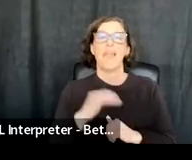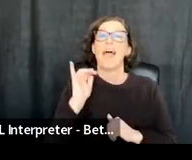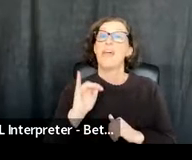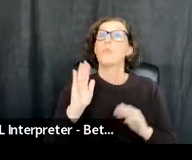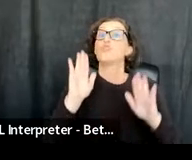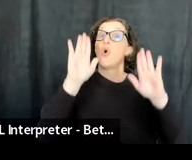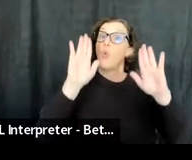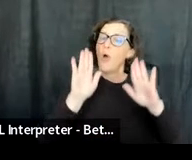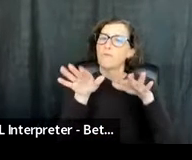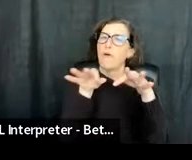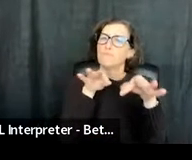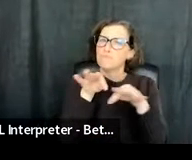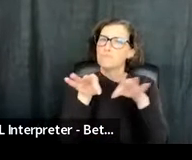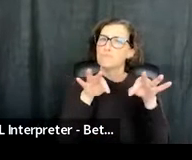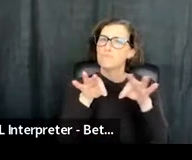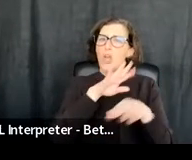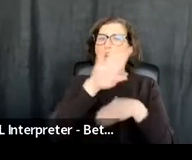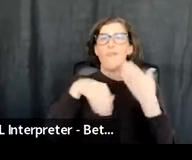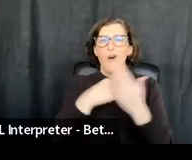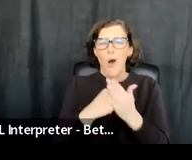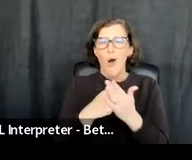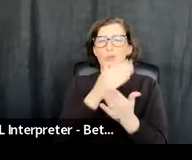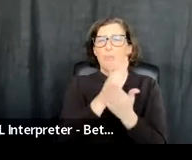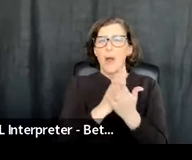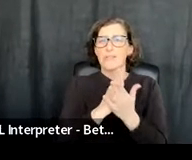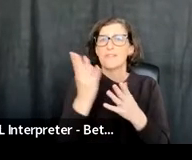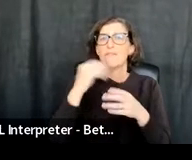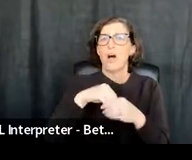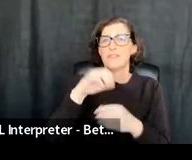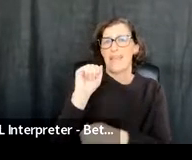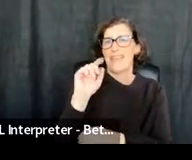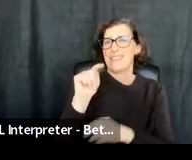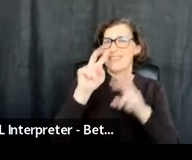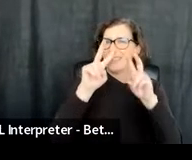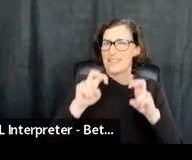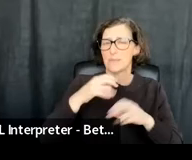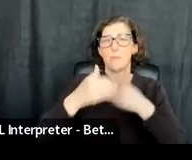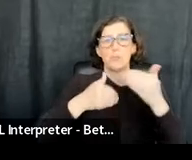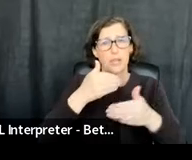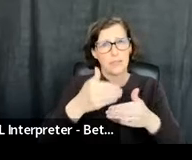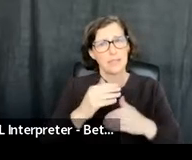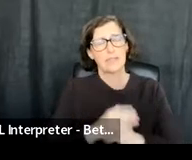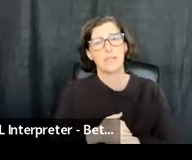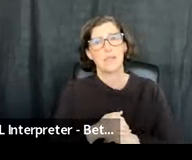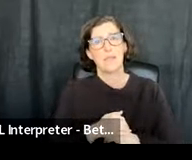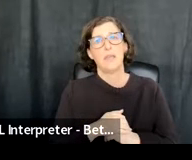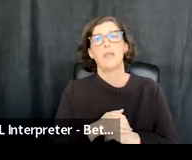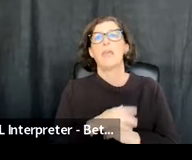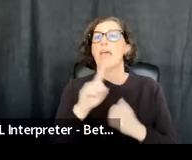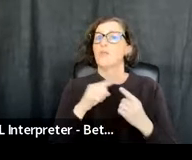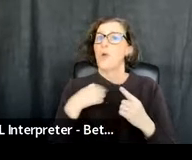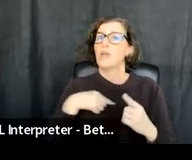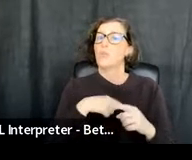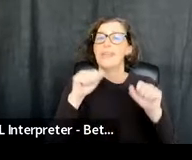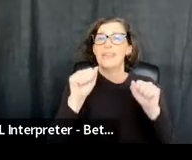of all the steps in the AT assessment process. And when we have the luxury of being able to kind of